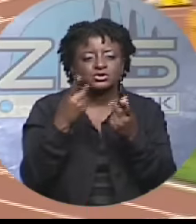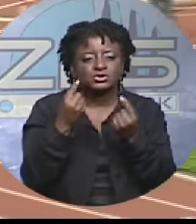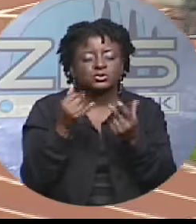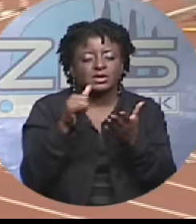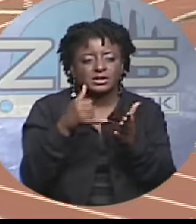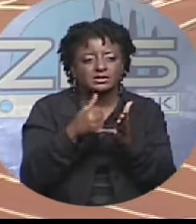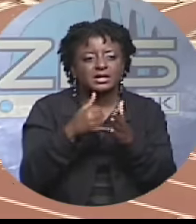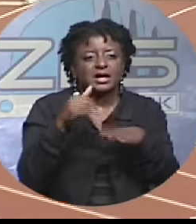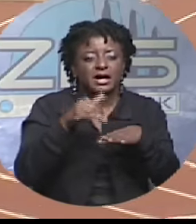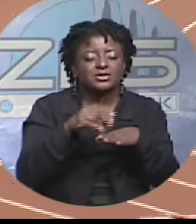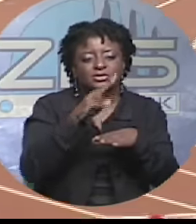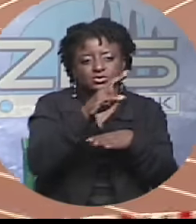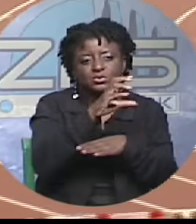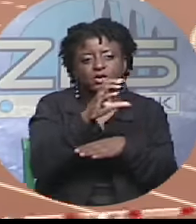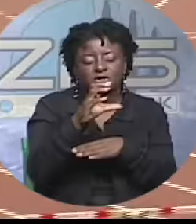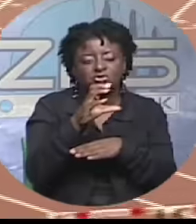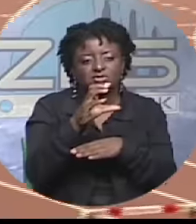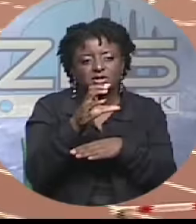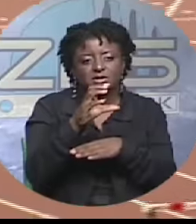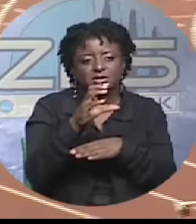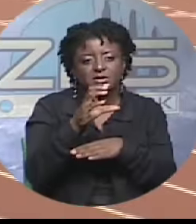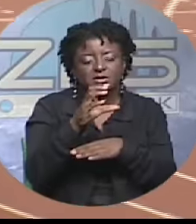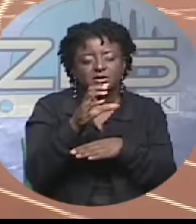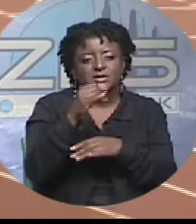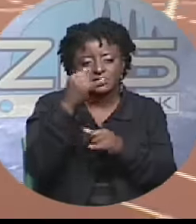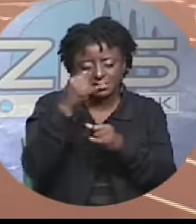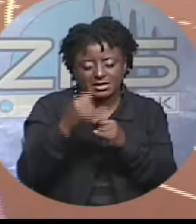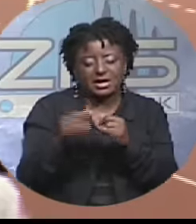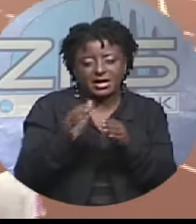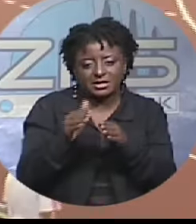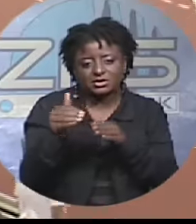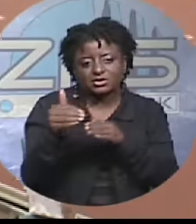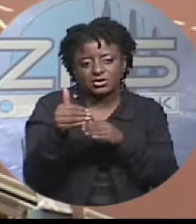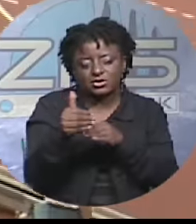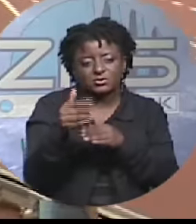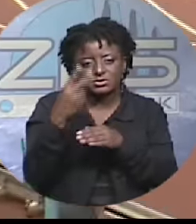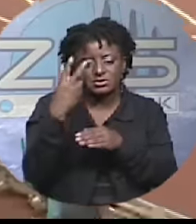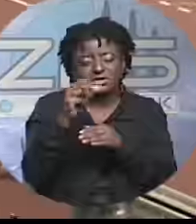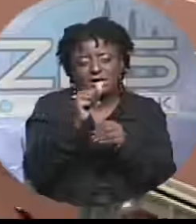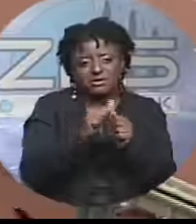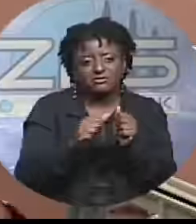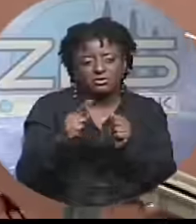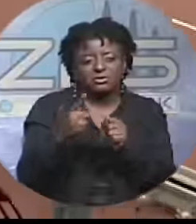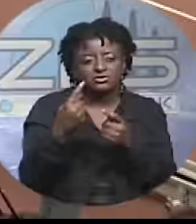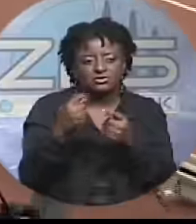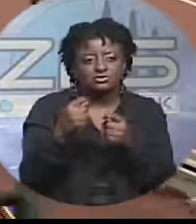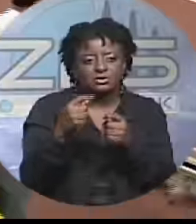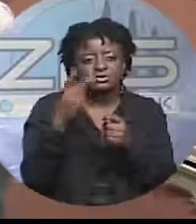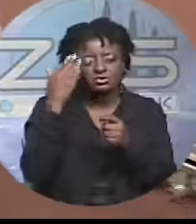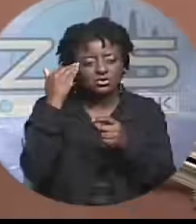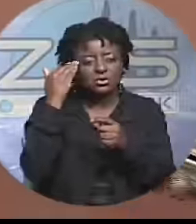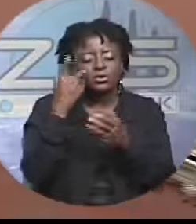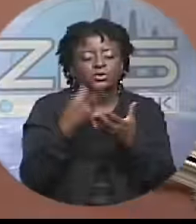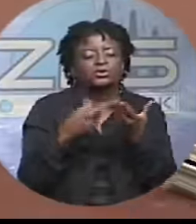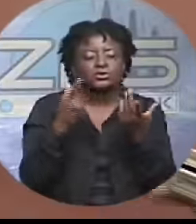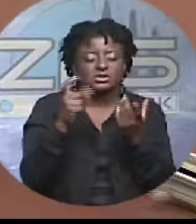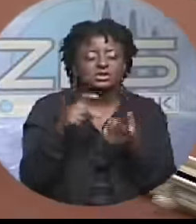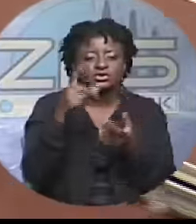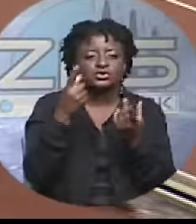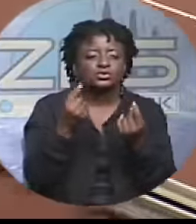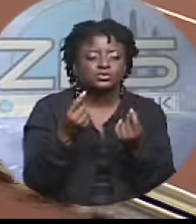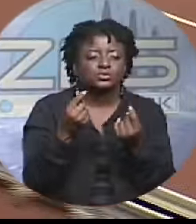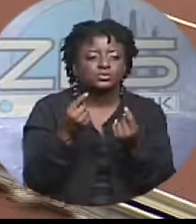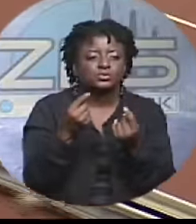last curve, that is where you really see everyone and you kind of sum up where you are in the race and what you need to do. I realized that everyone